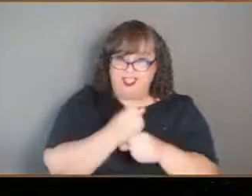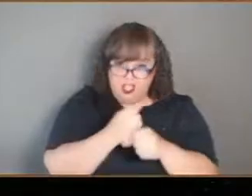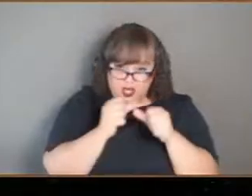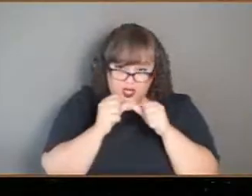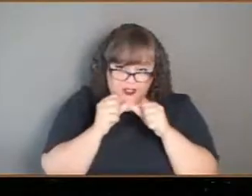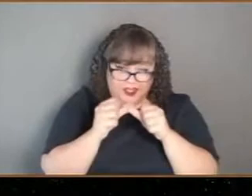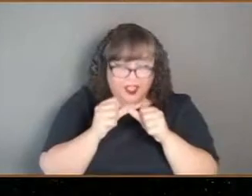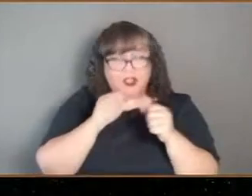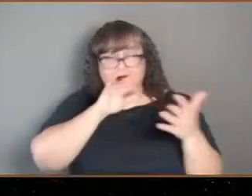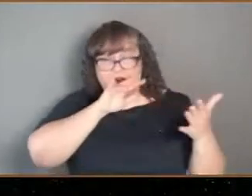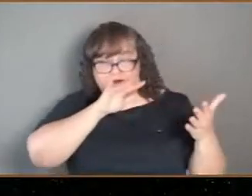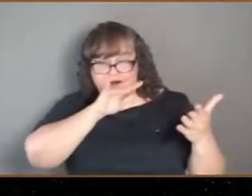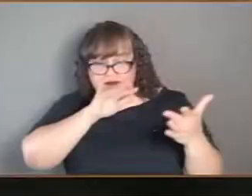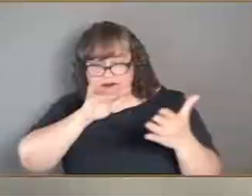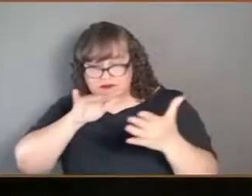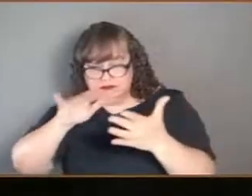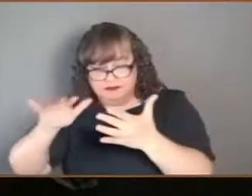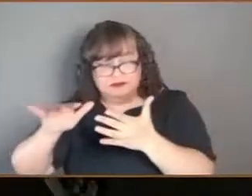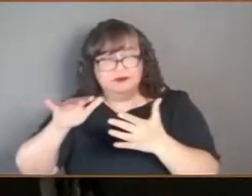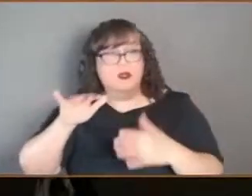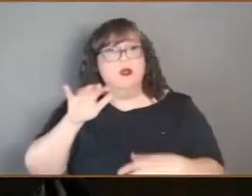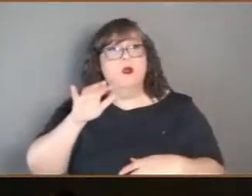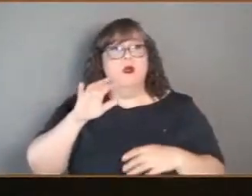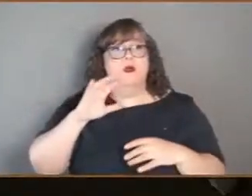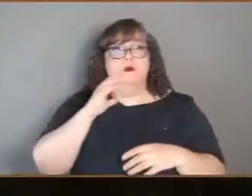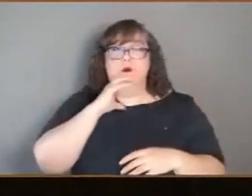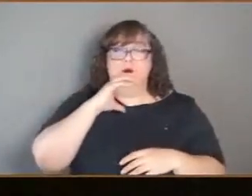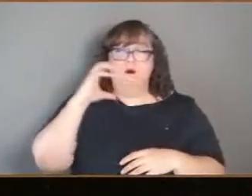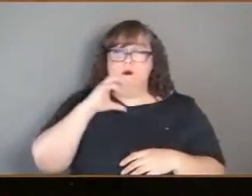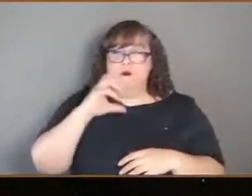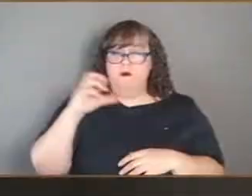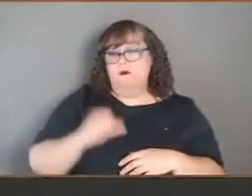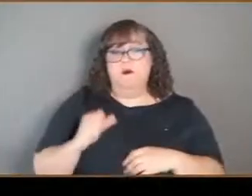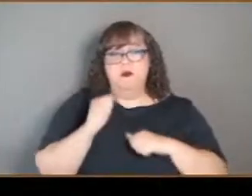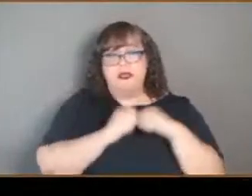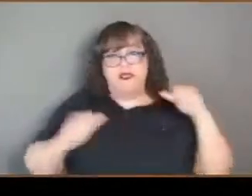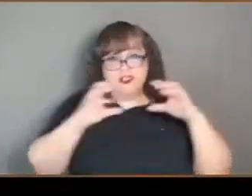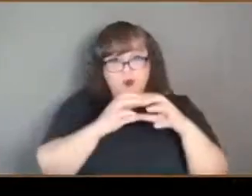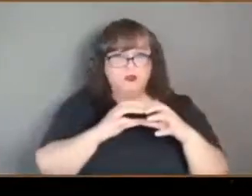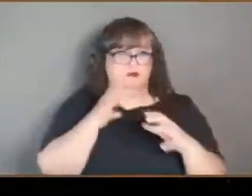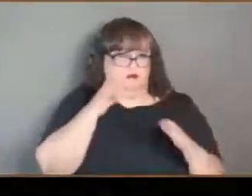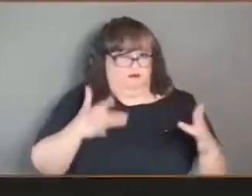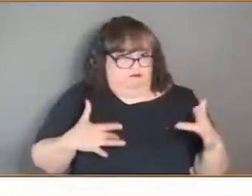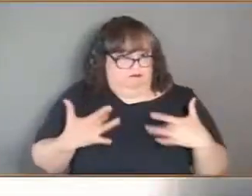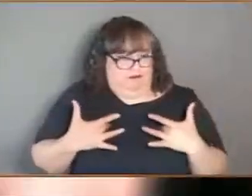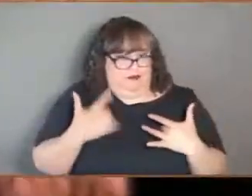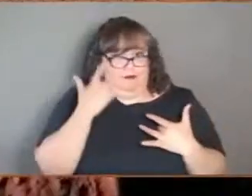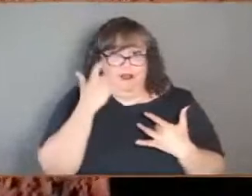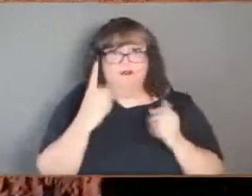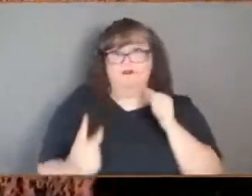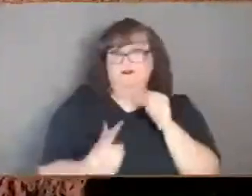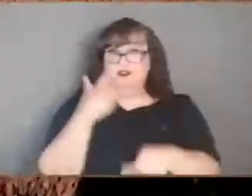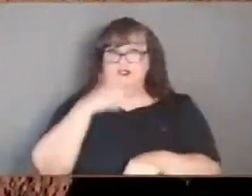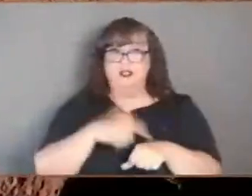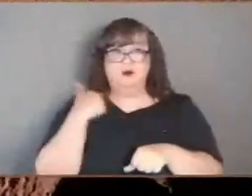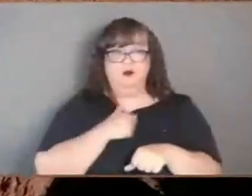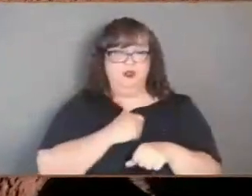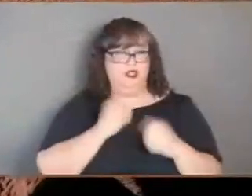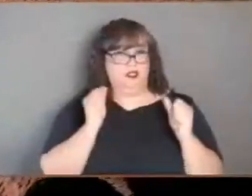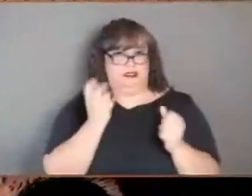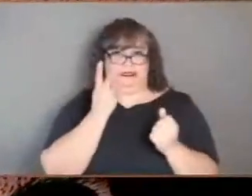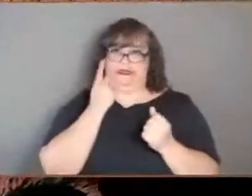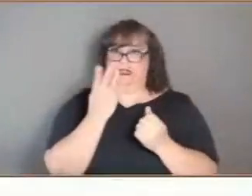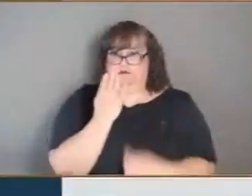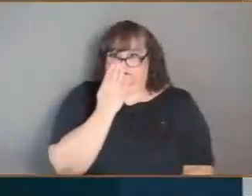these primitive asteroids. And it's going to be really exciting because it'll be the first time that we are able to see these objects